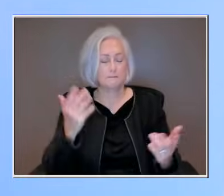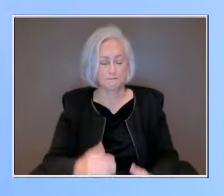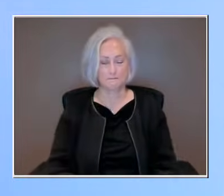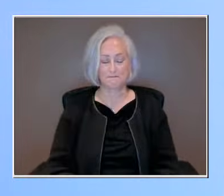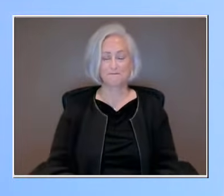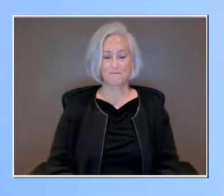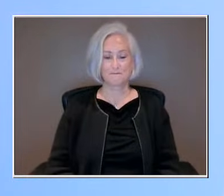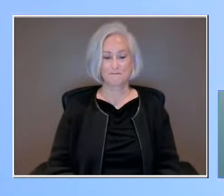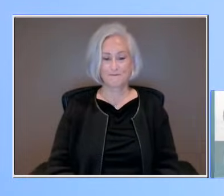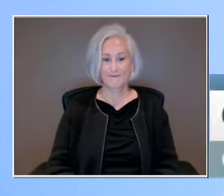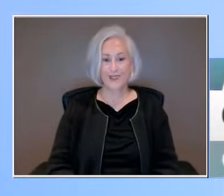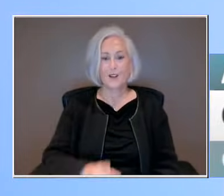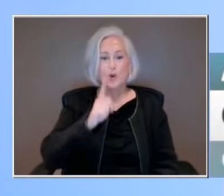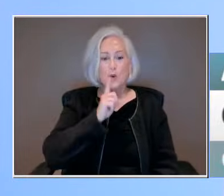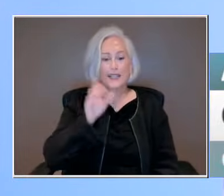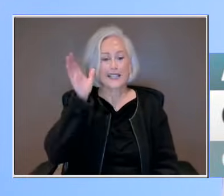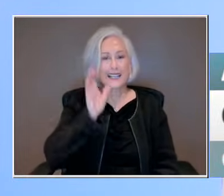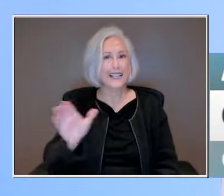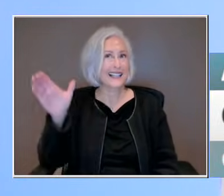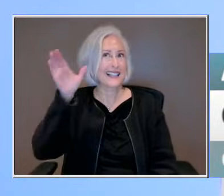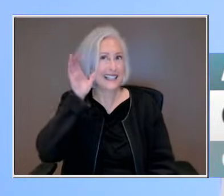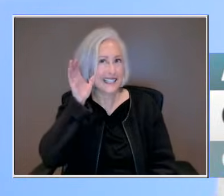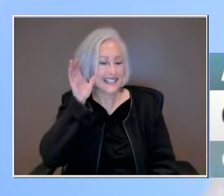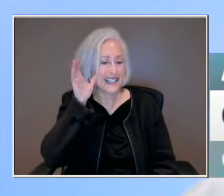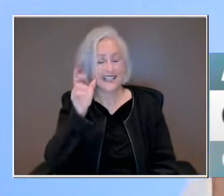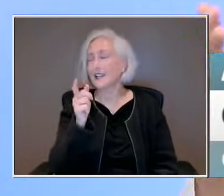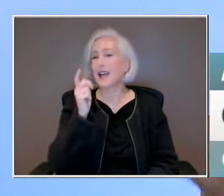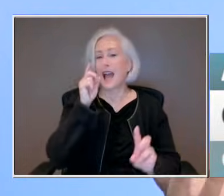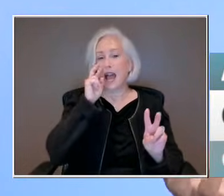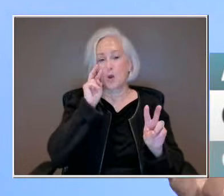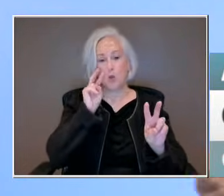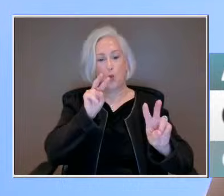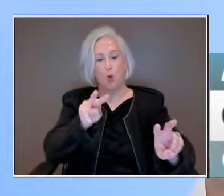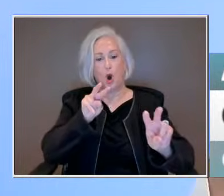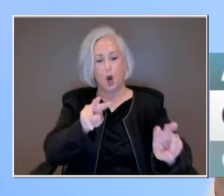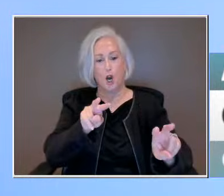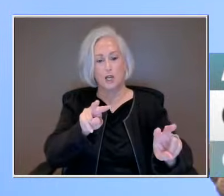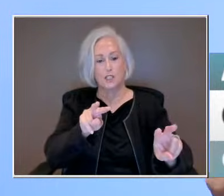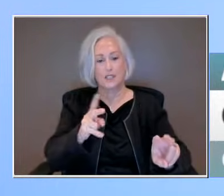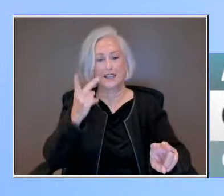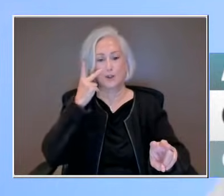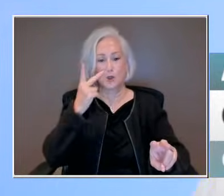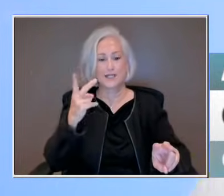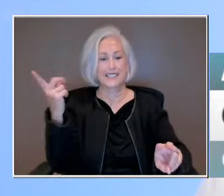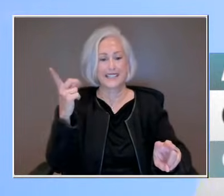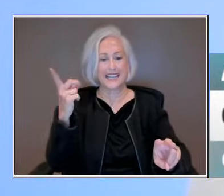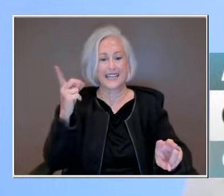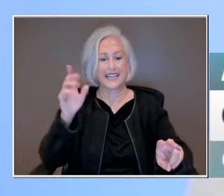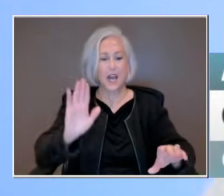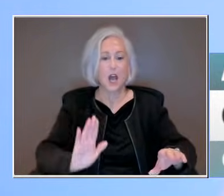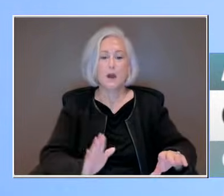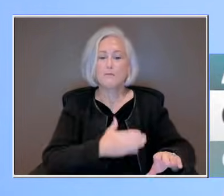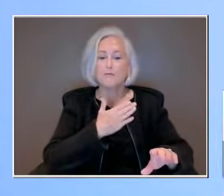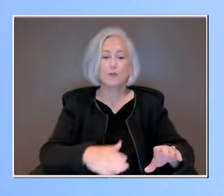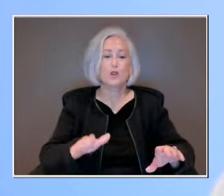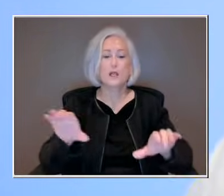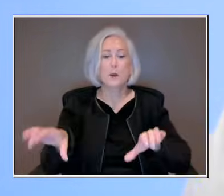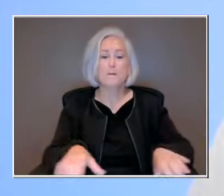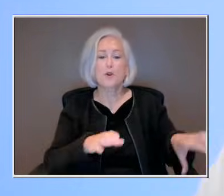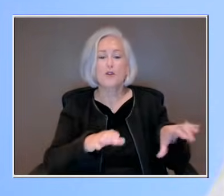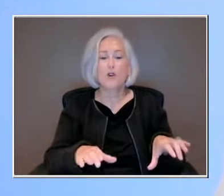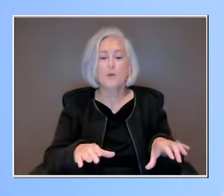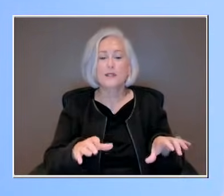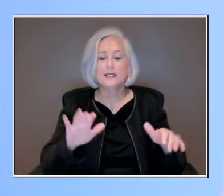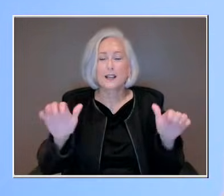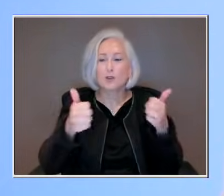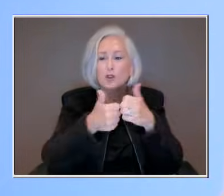really listen and watch when you're seeing a performance. Challenge yourself. What do I think that sound is coming from? Is that coming